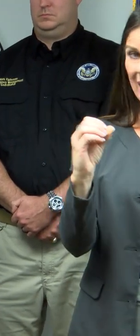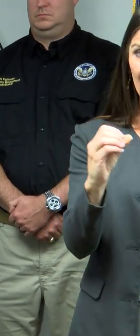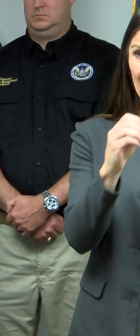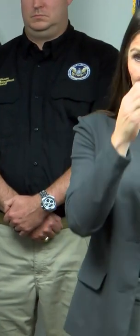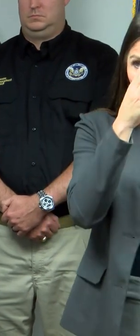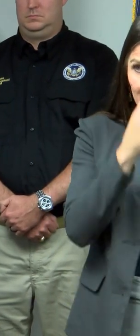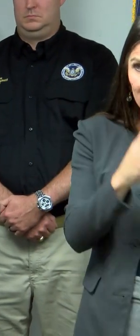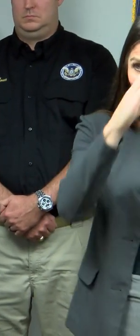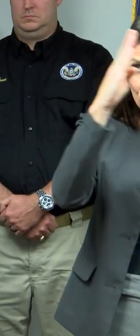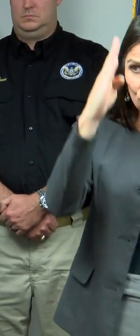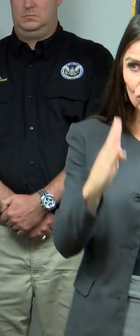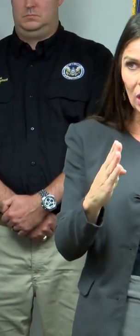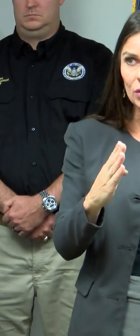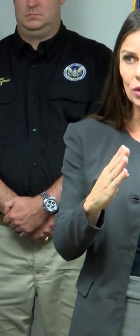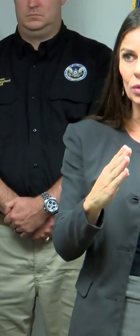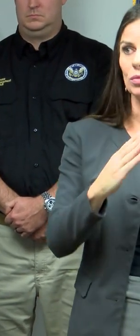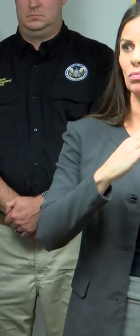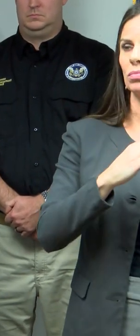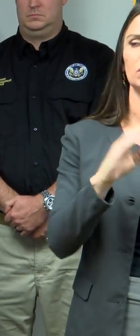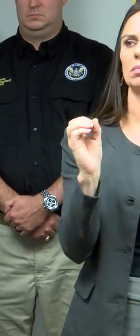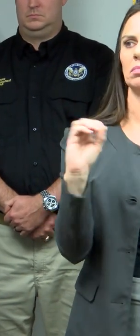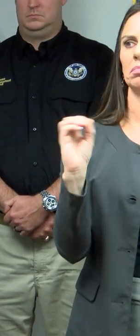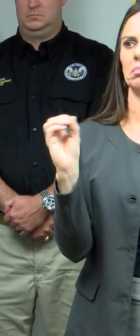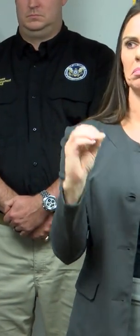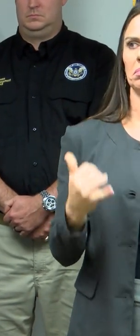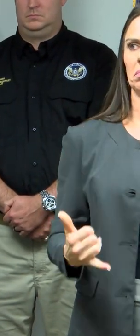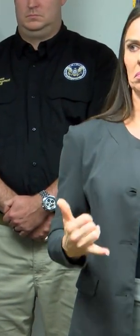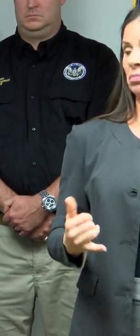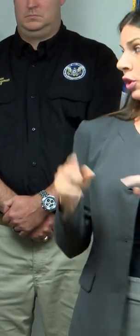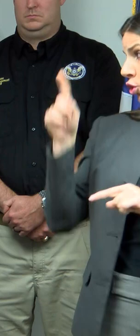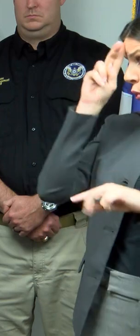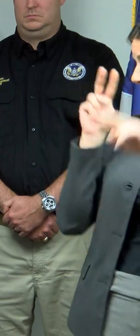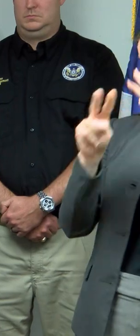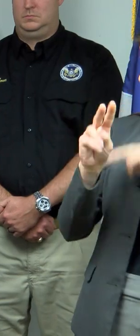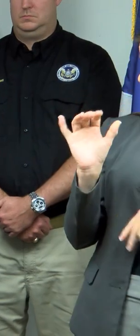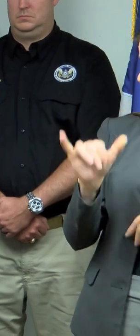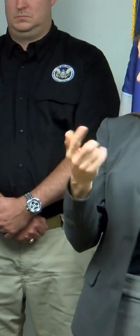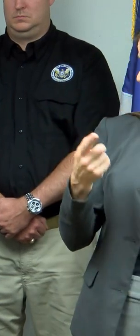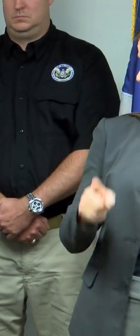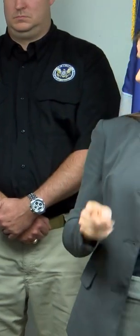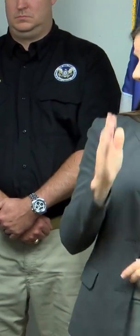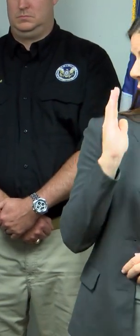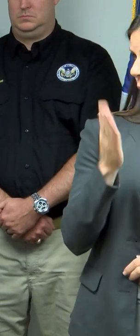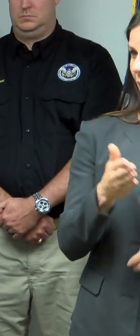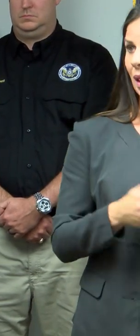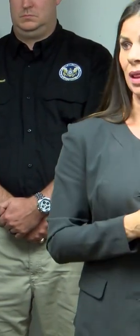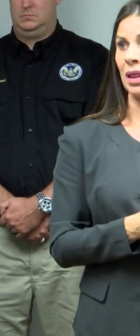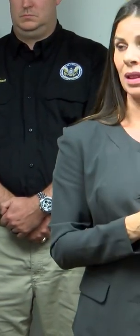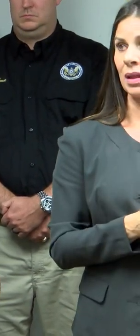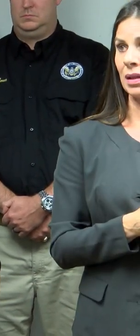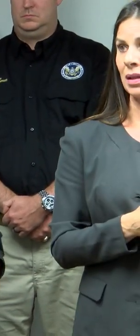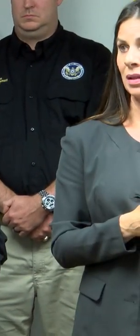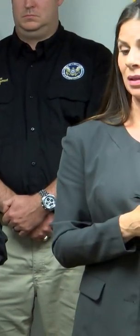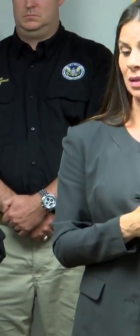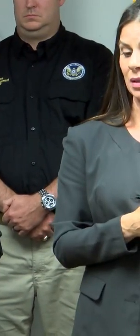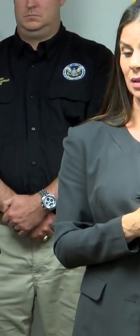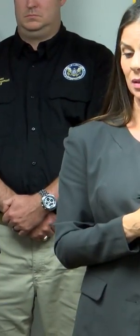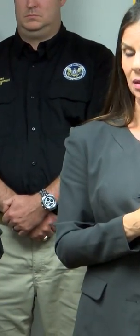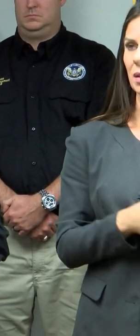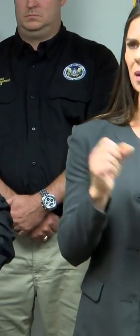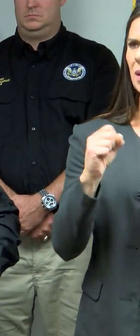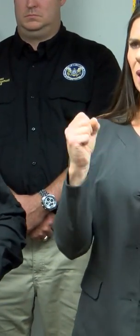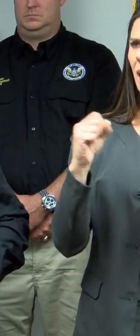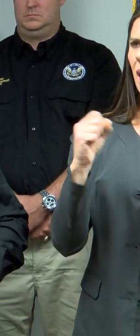Do you anticipate that? No shelters at this time. Do you anticipate that Yeah,